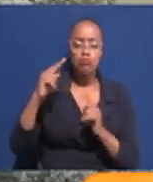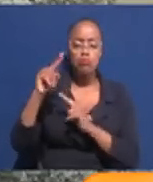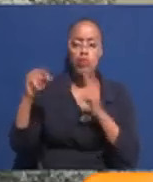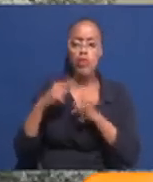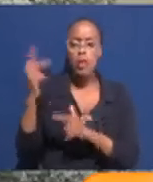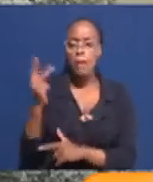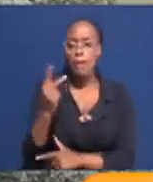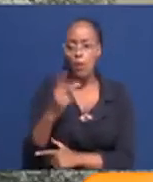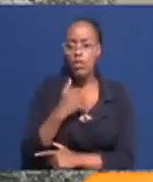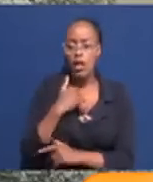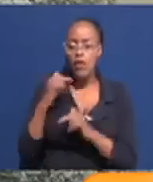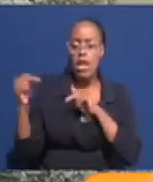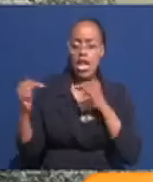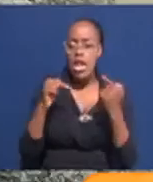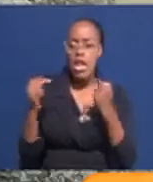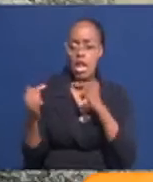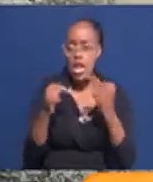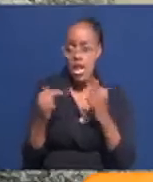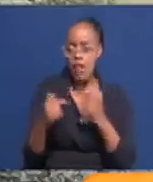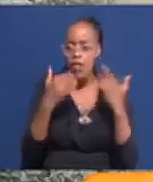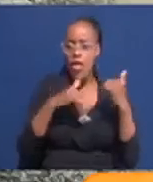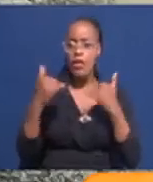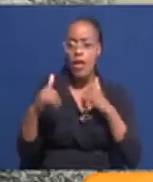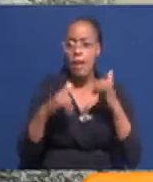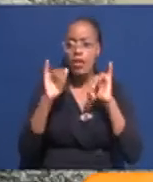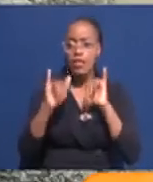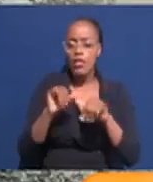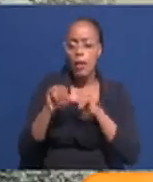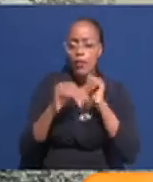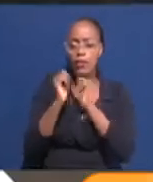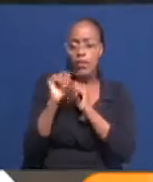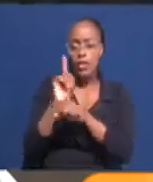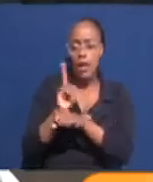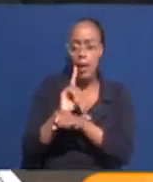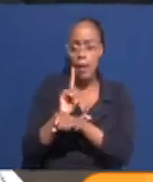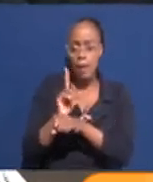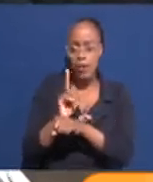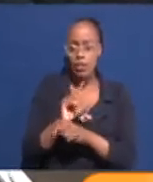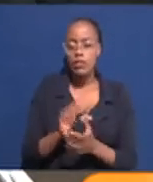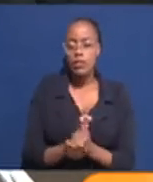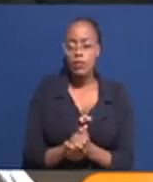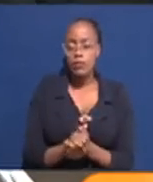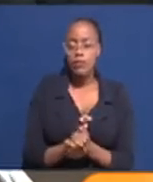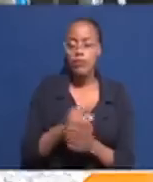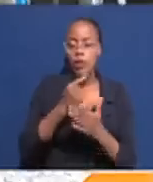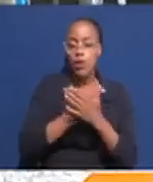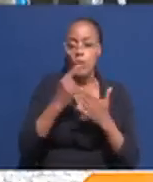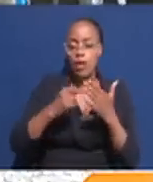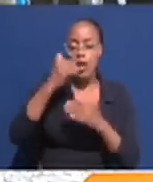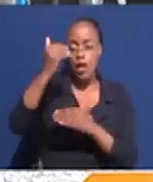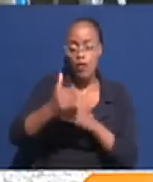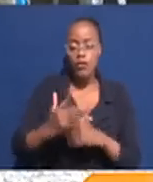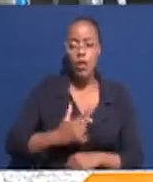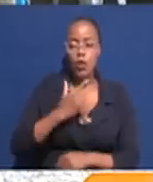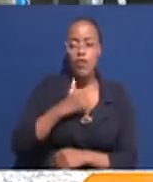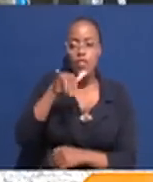two are seen in a heated argument. The drama lasted about 10 minutes. A week after, and we visit